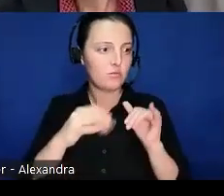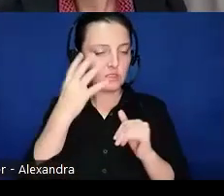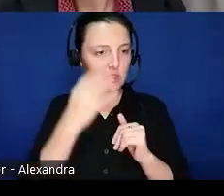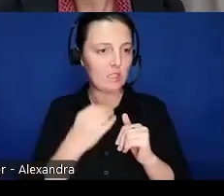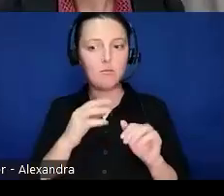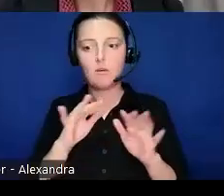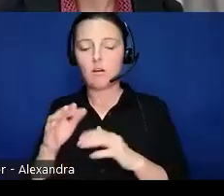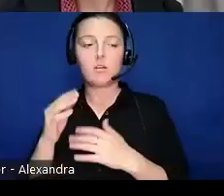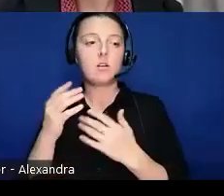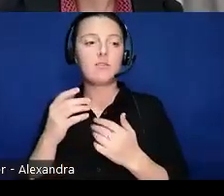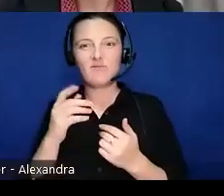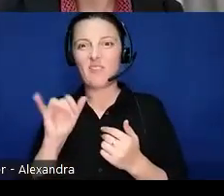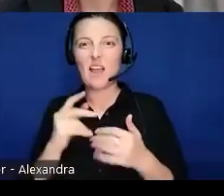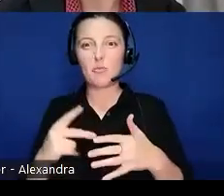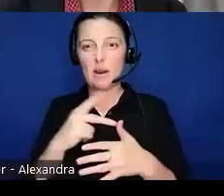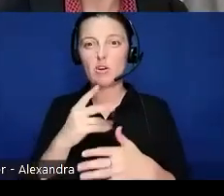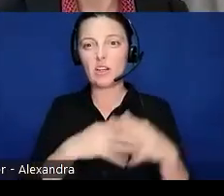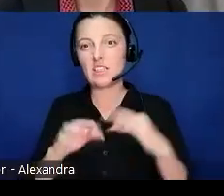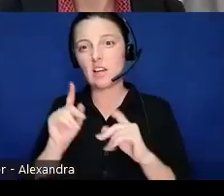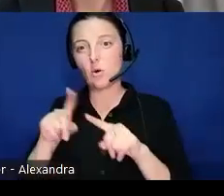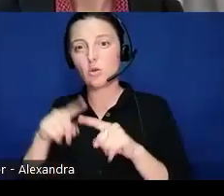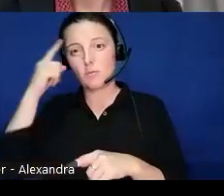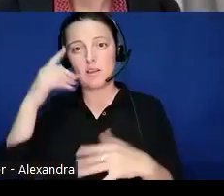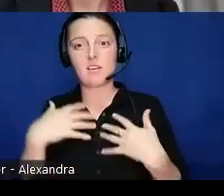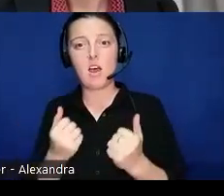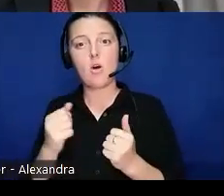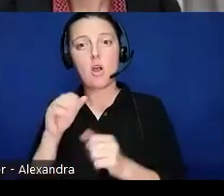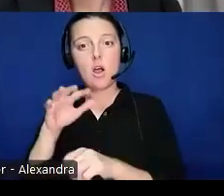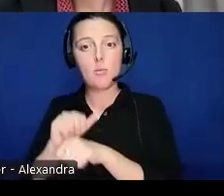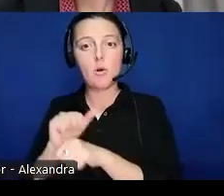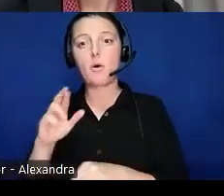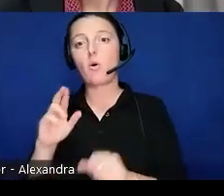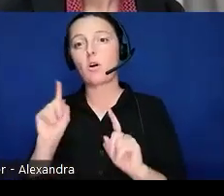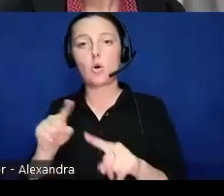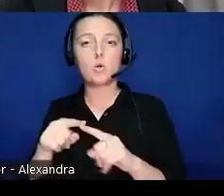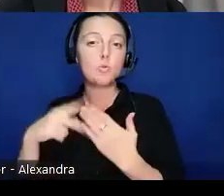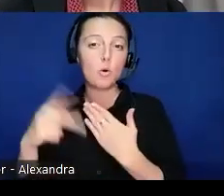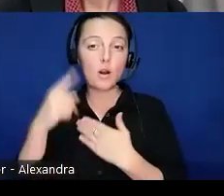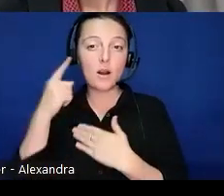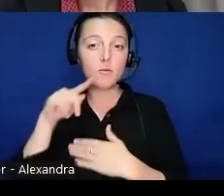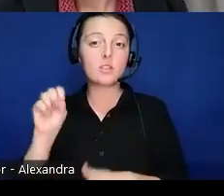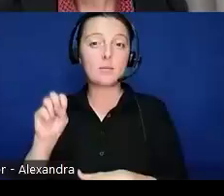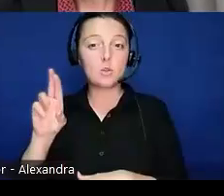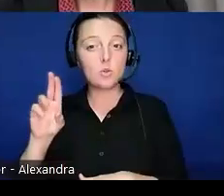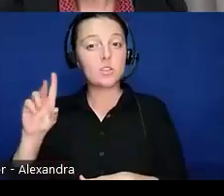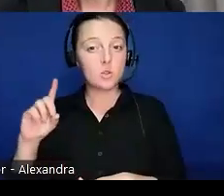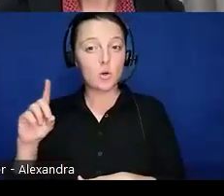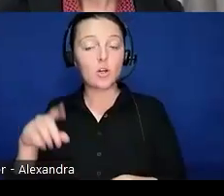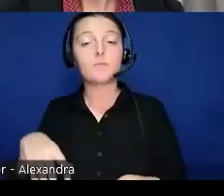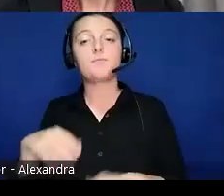health appointment, for example, or going to a program for substance use disorders. And substance use itself,